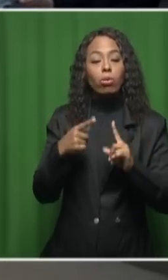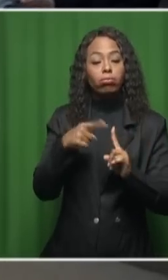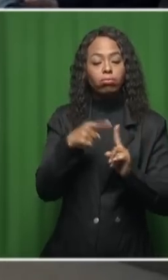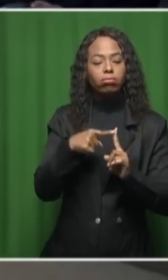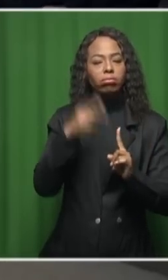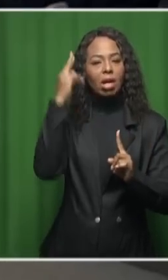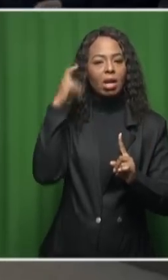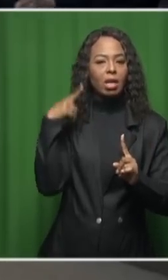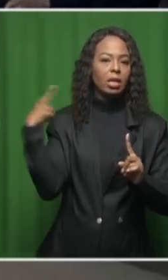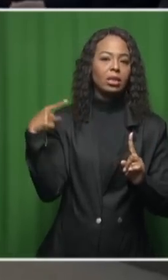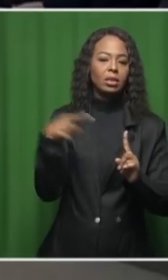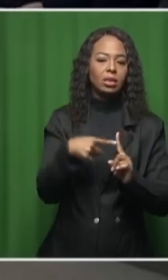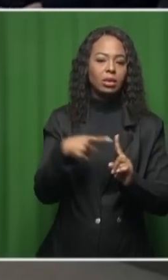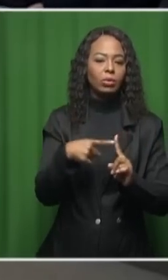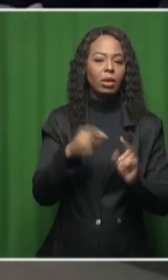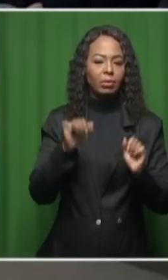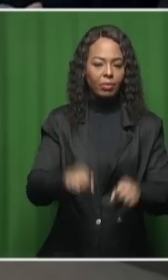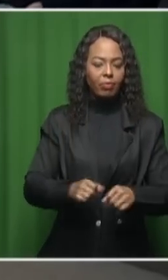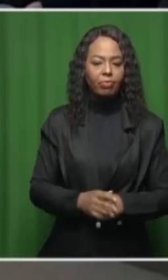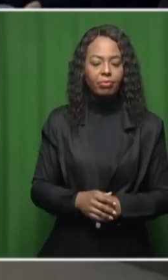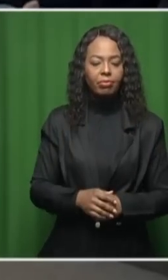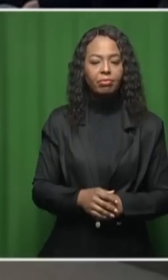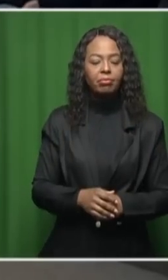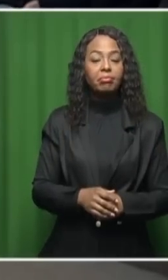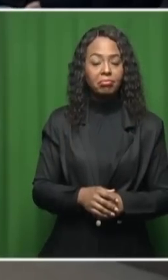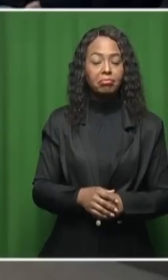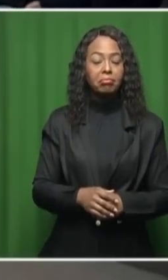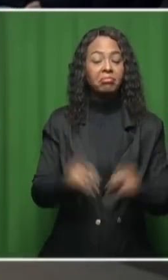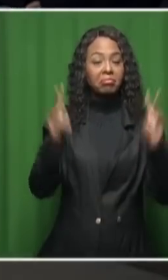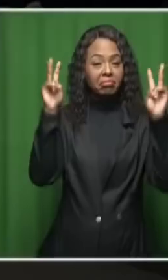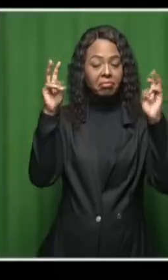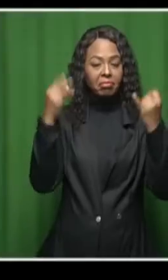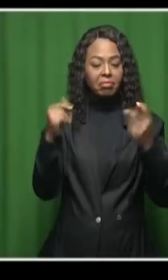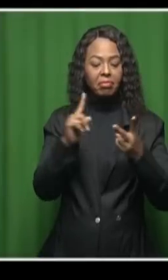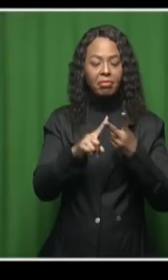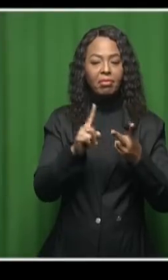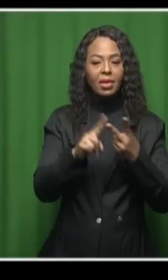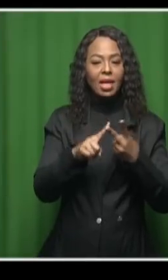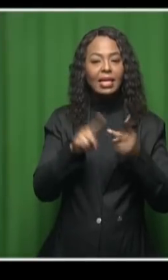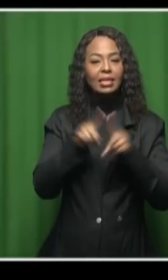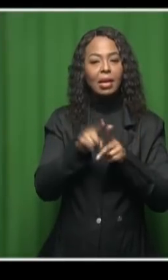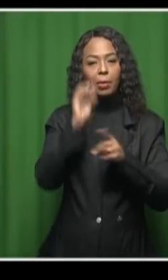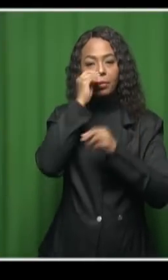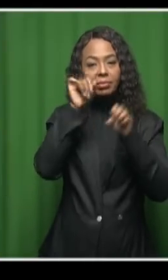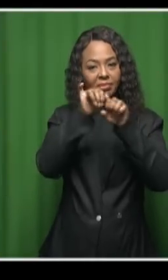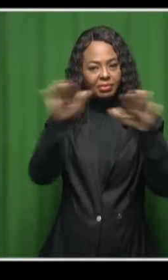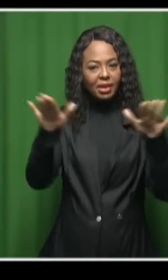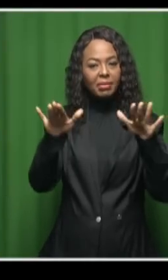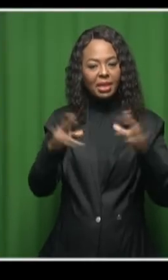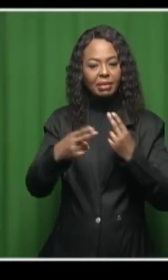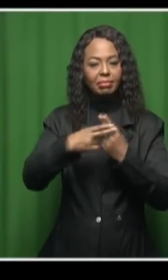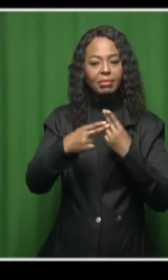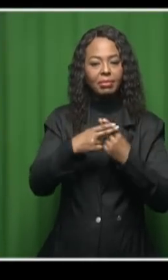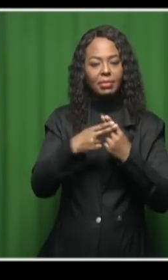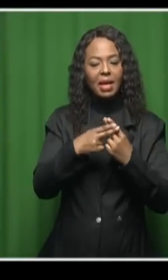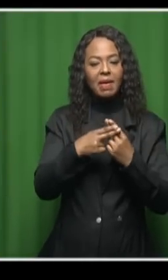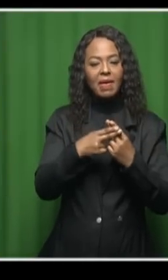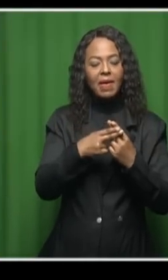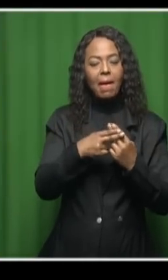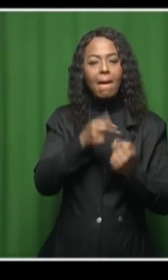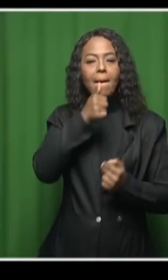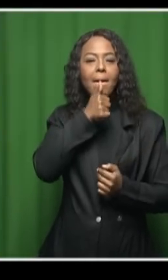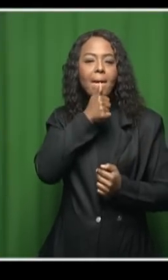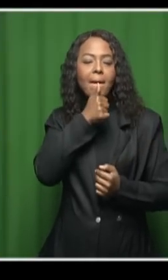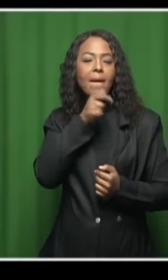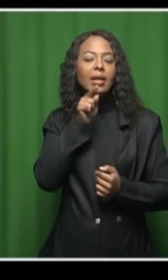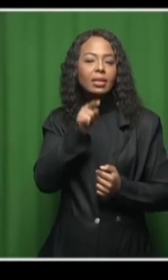trending quite up there at the top, as well as I see Angie Motshekga is also, Minister, is trending there. We haven't got it on our list, but I saw that popping up